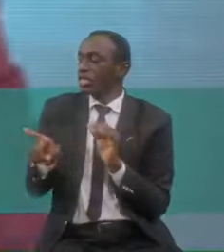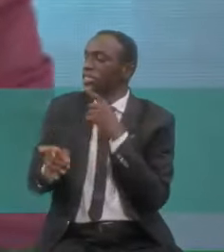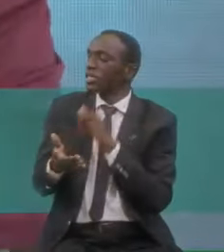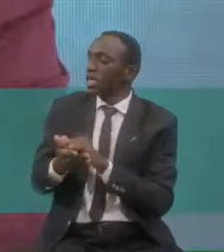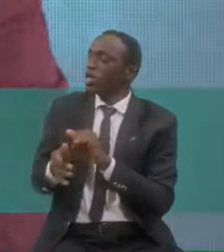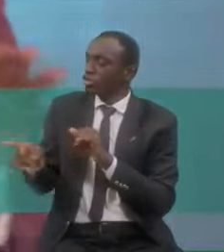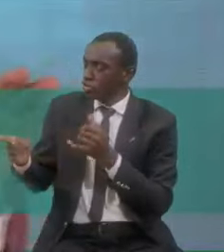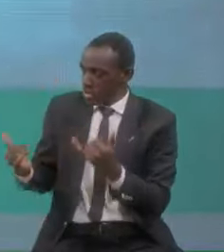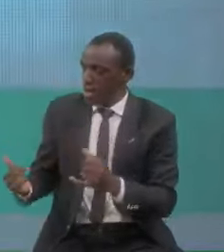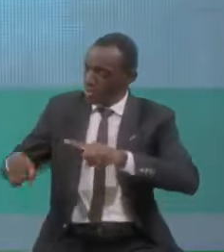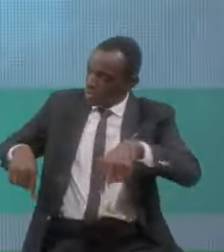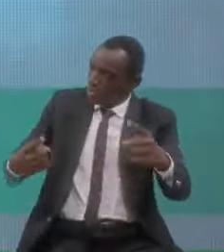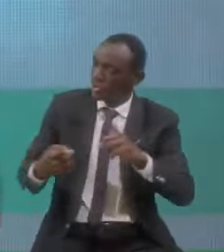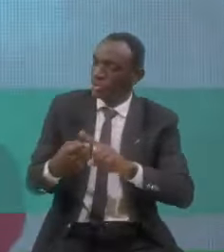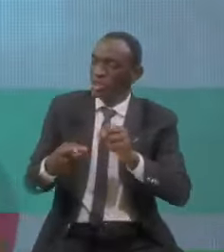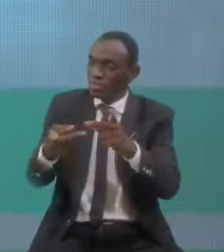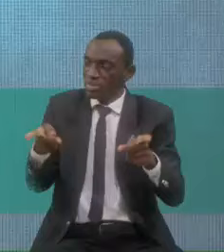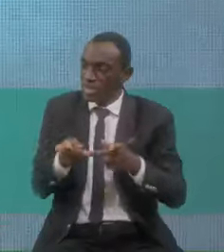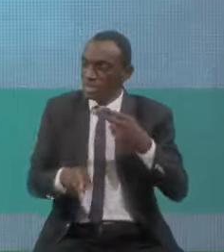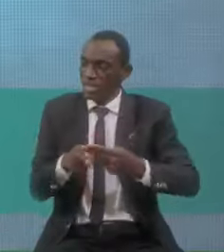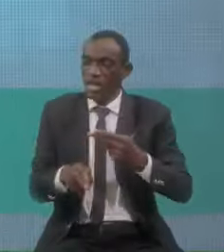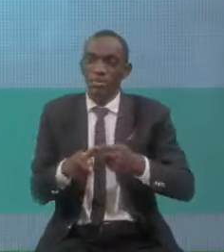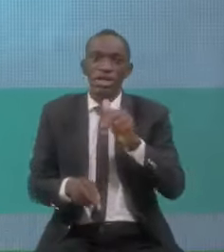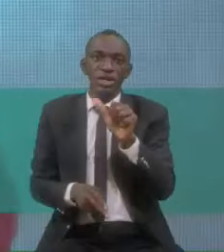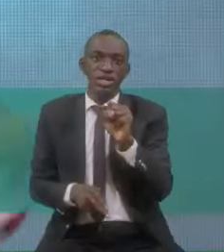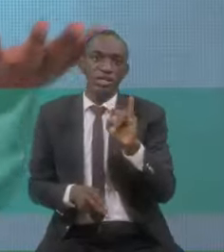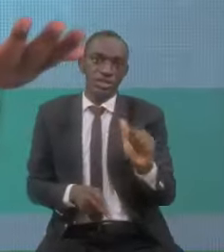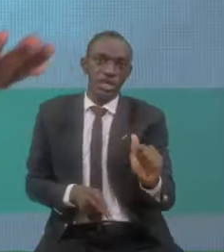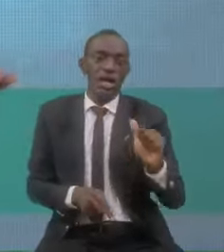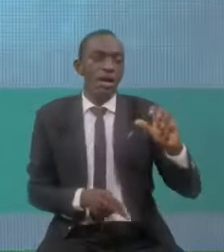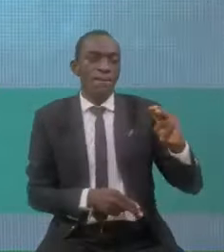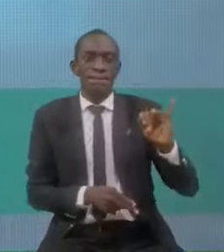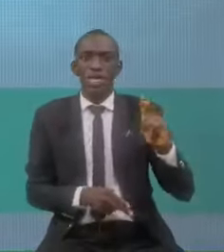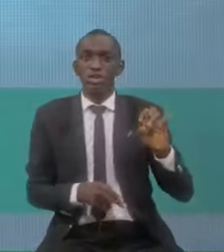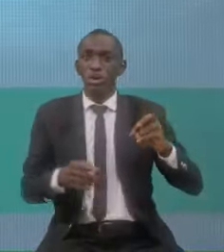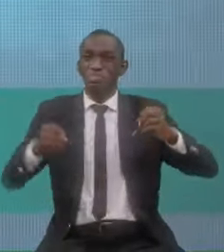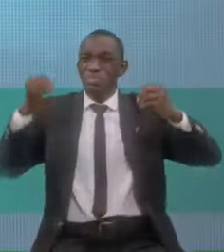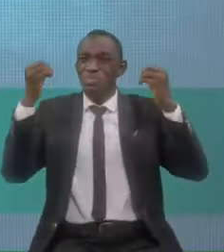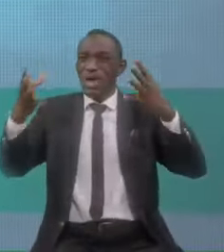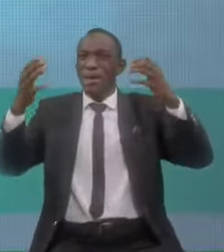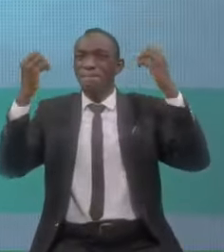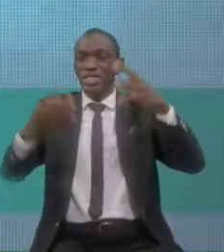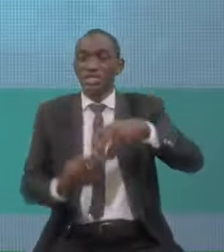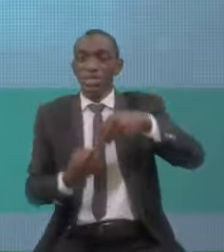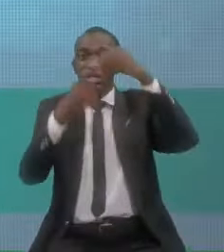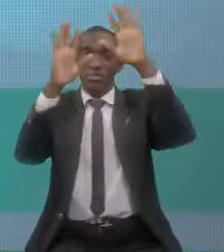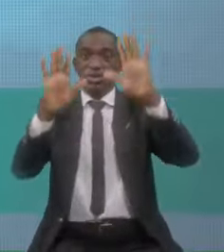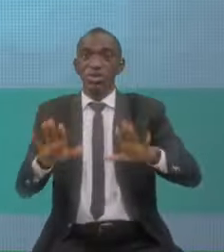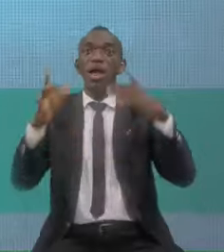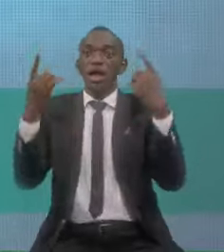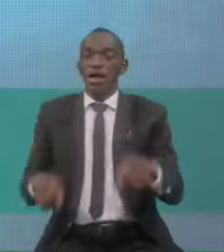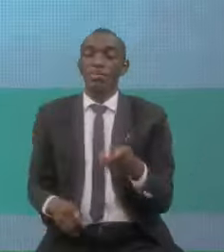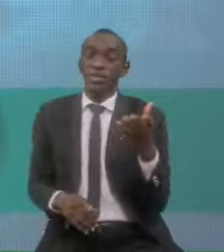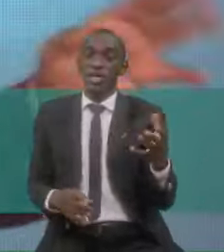Minor, and special miracles took place in Asia Minor. That even the anchor ship that was taken from